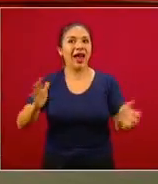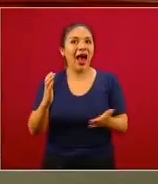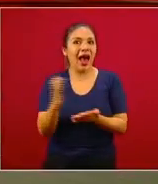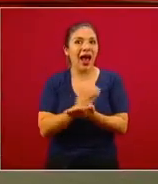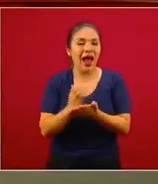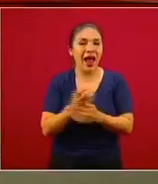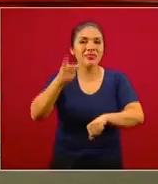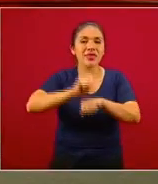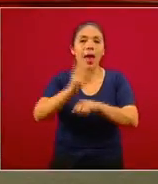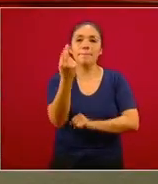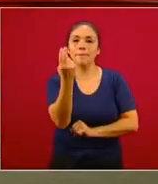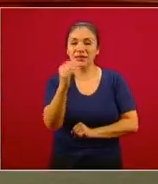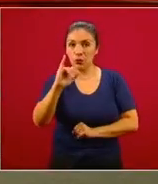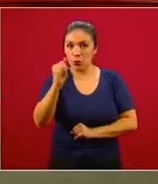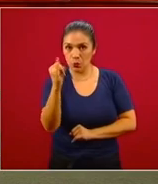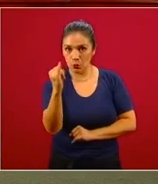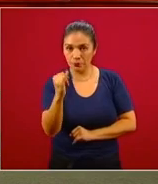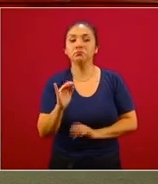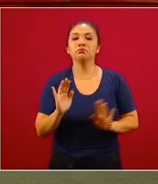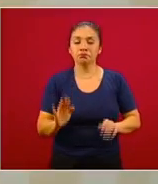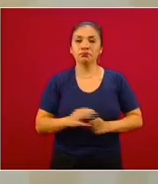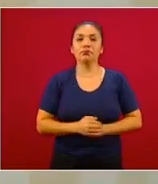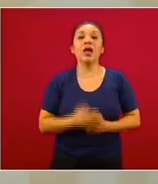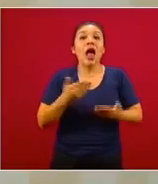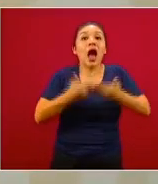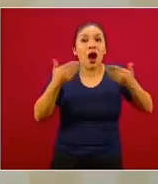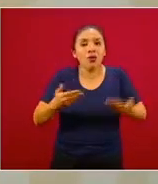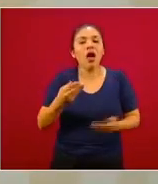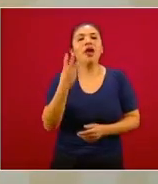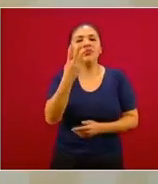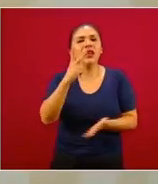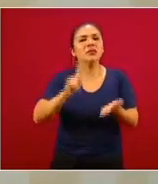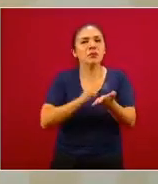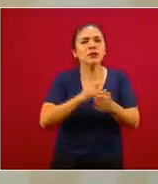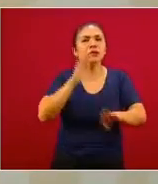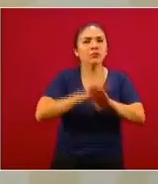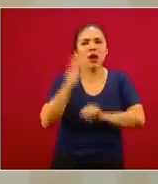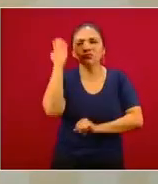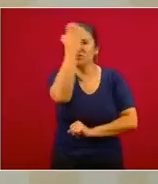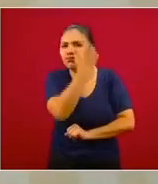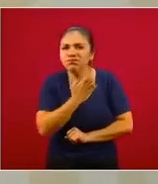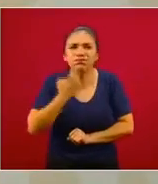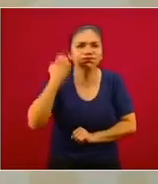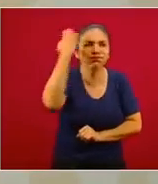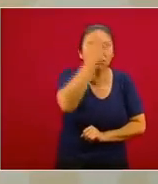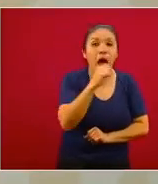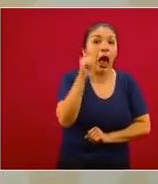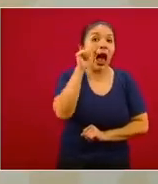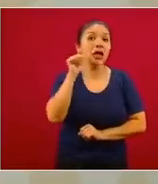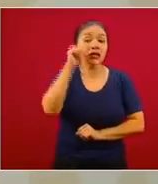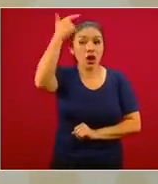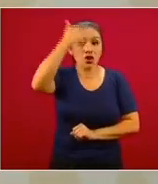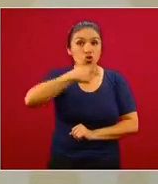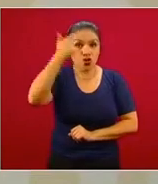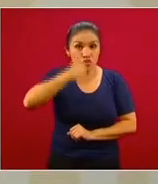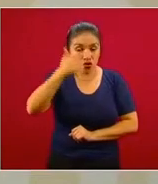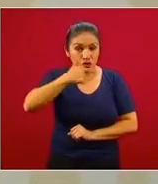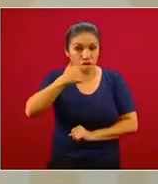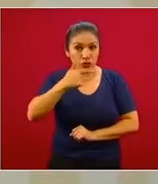resolved on June 25th. We've had 3 new rounds of updates for predictions, the most recent one last